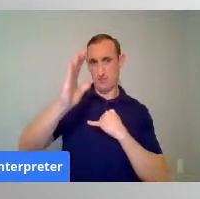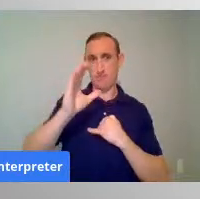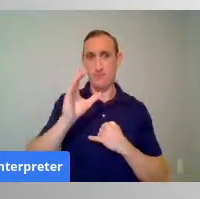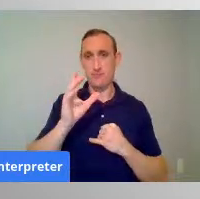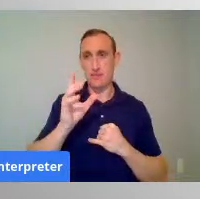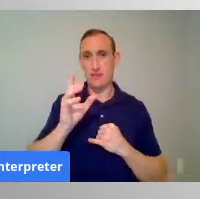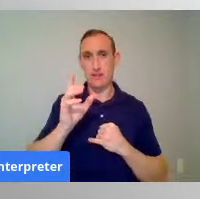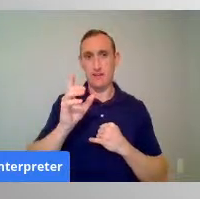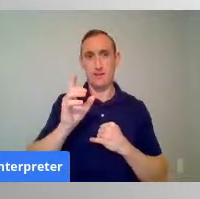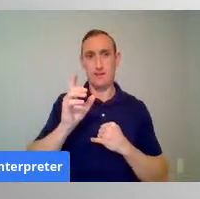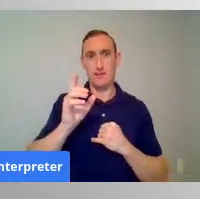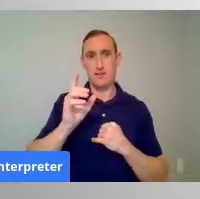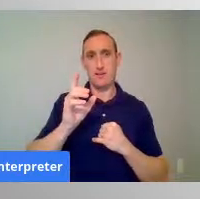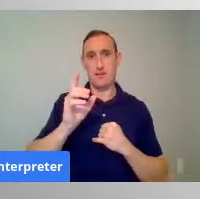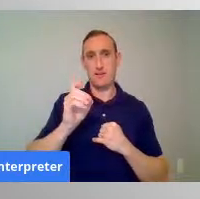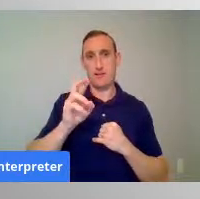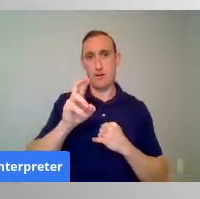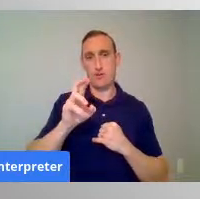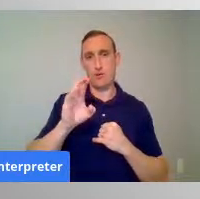us on the Athens Wellbeing Project.